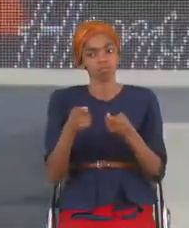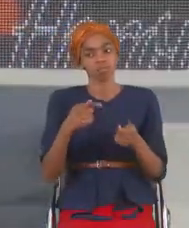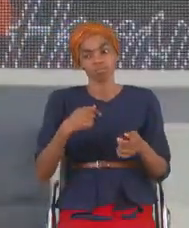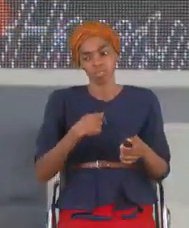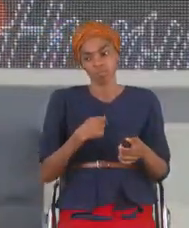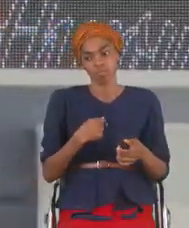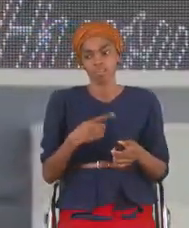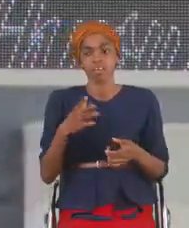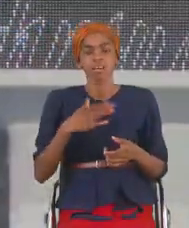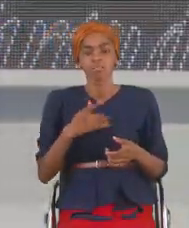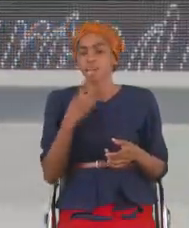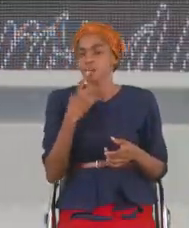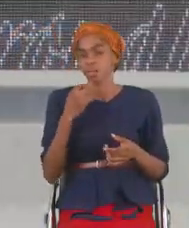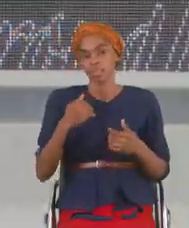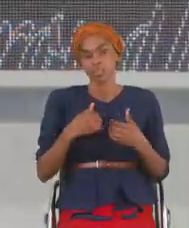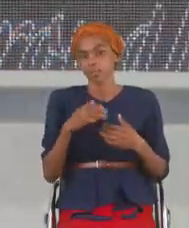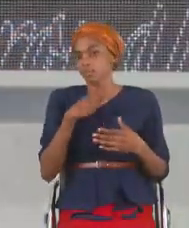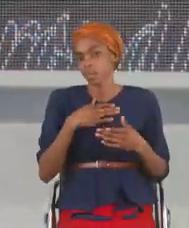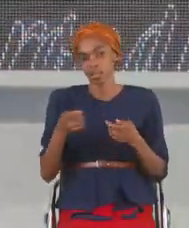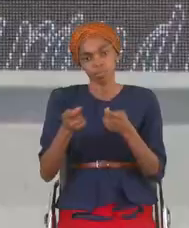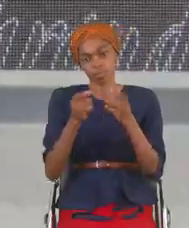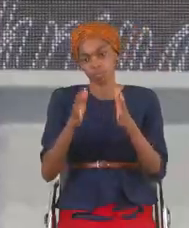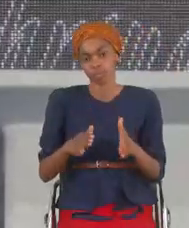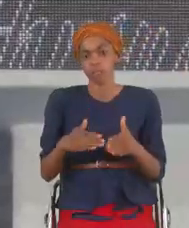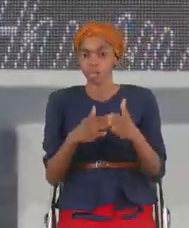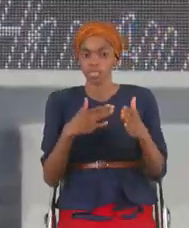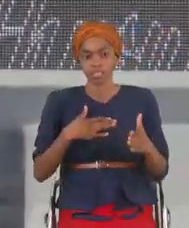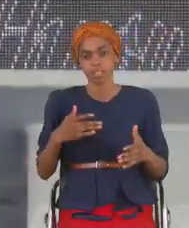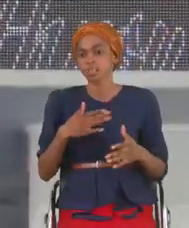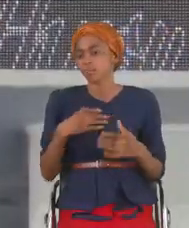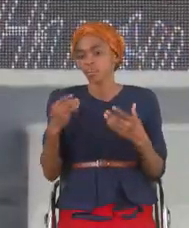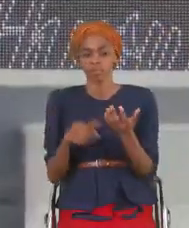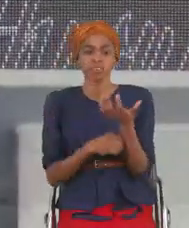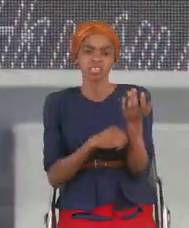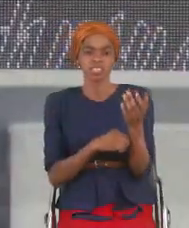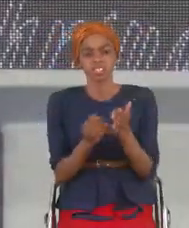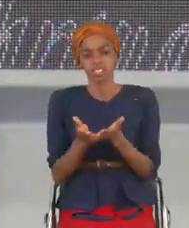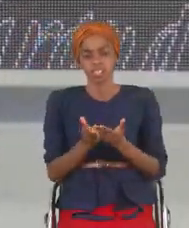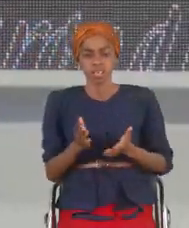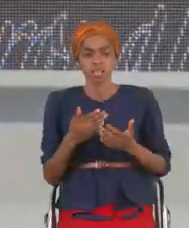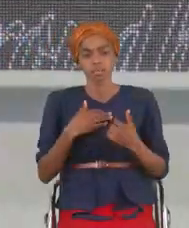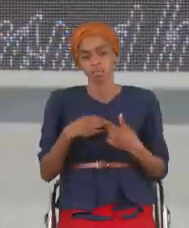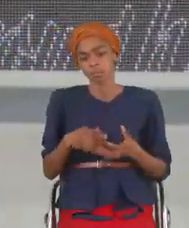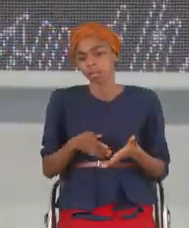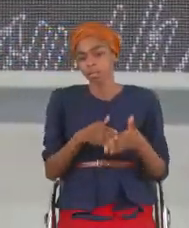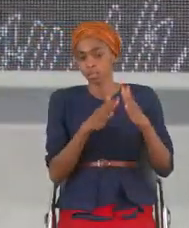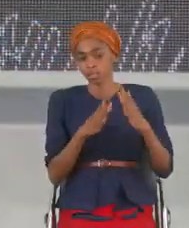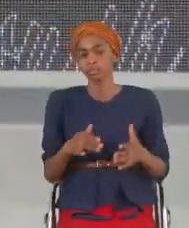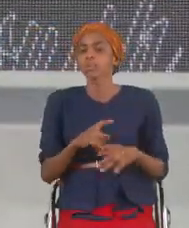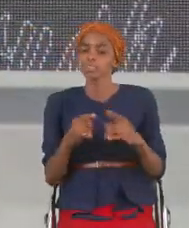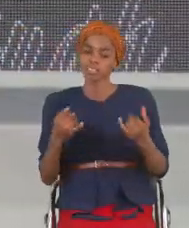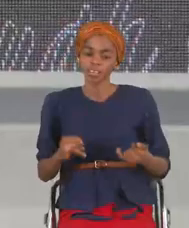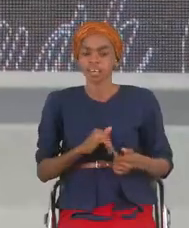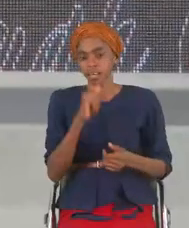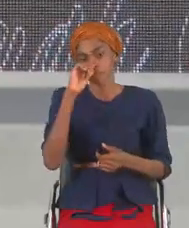master my fleshly desires i've been my master and what can i do but now i'm sage by